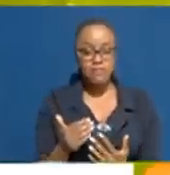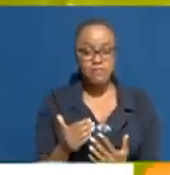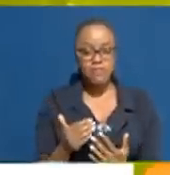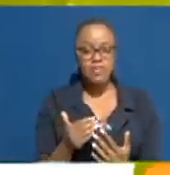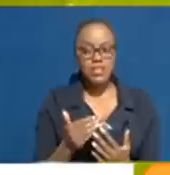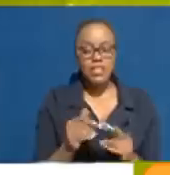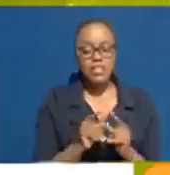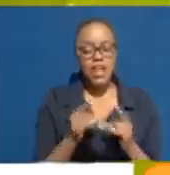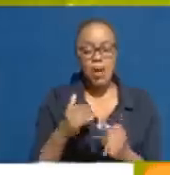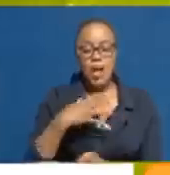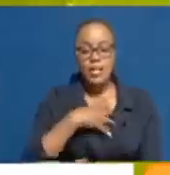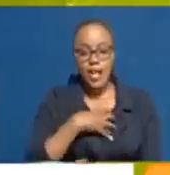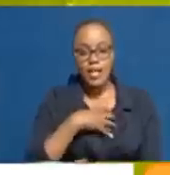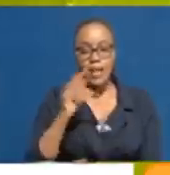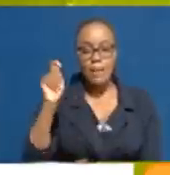our outgoing president,